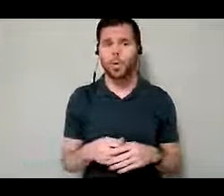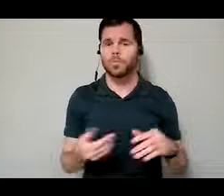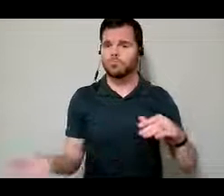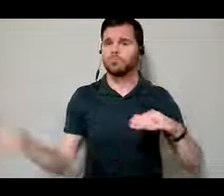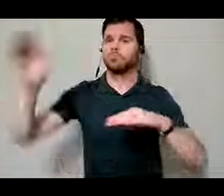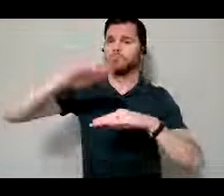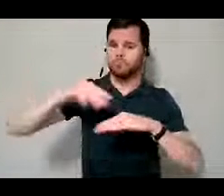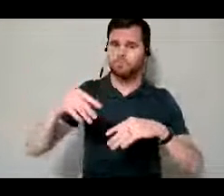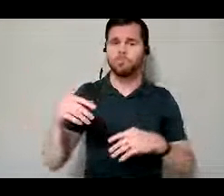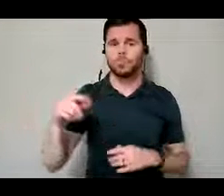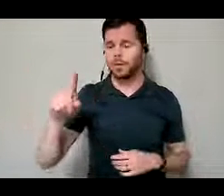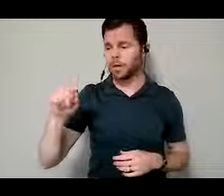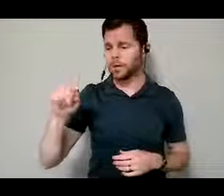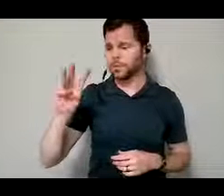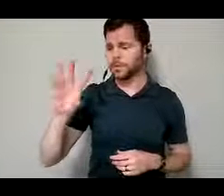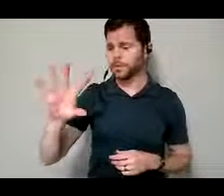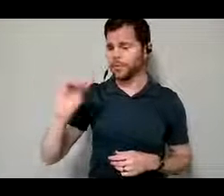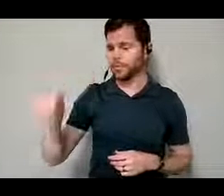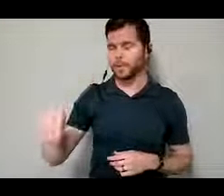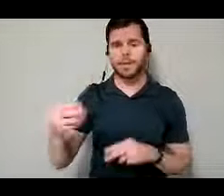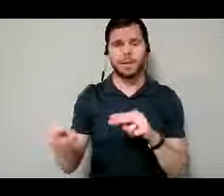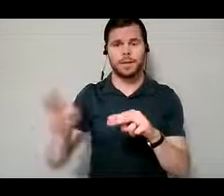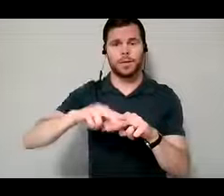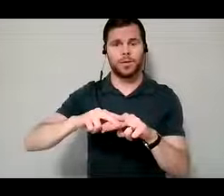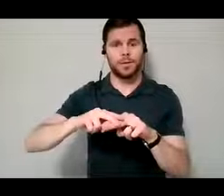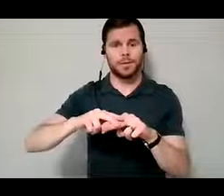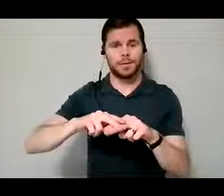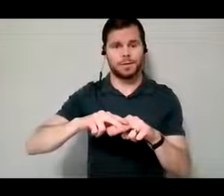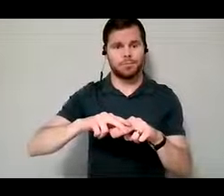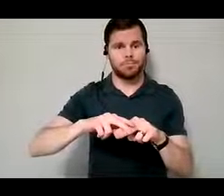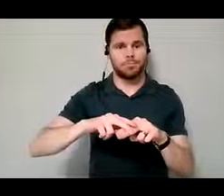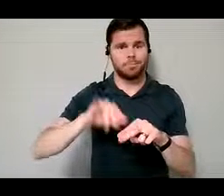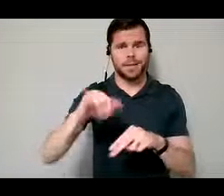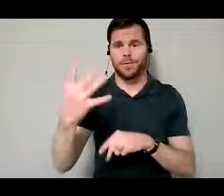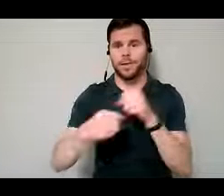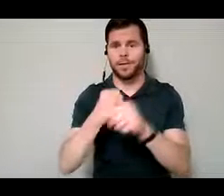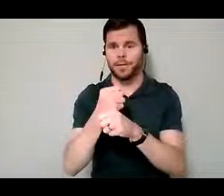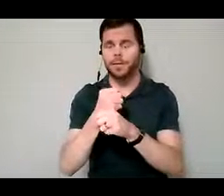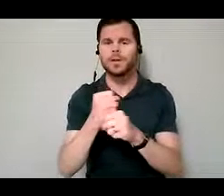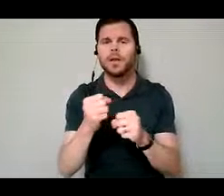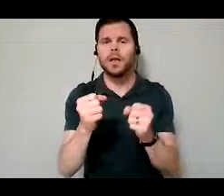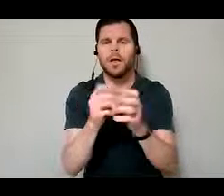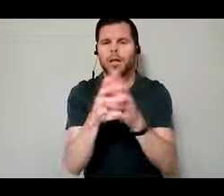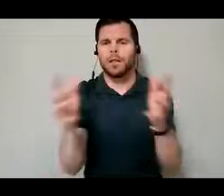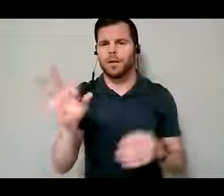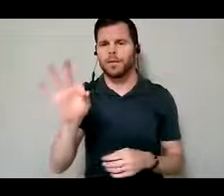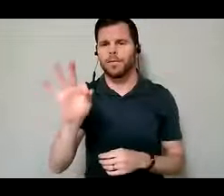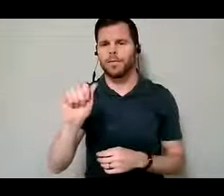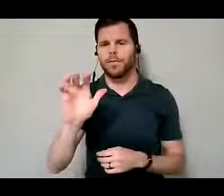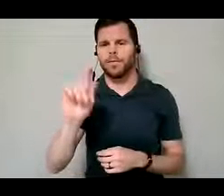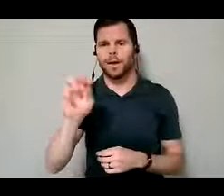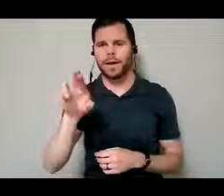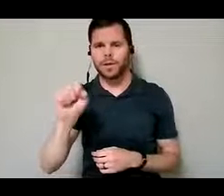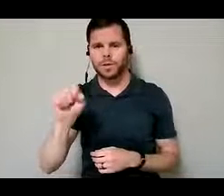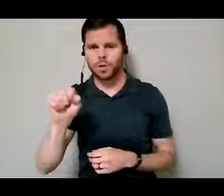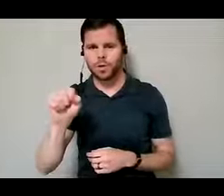increase, 165% increase over time. And there's a lot of different factors that go into, you know,